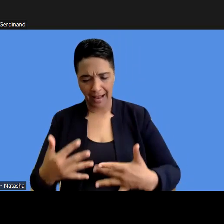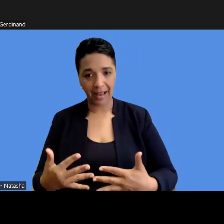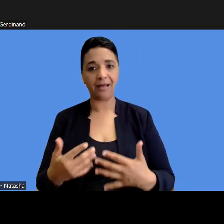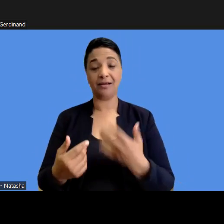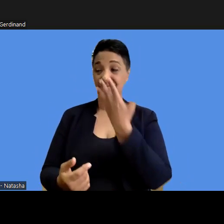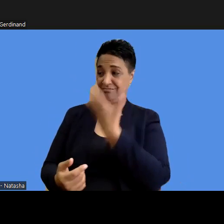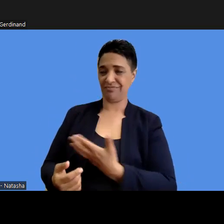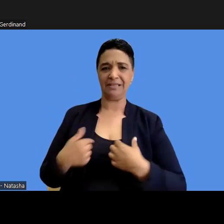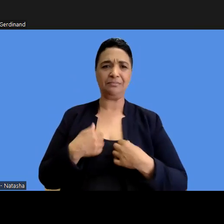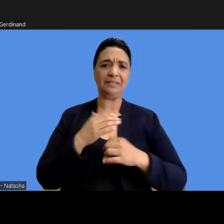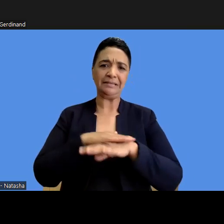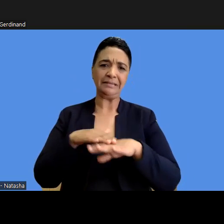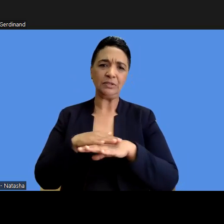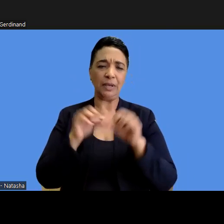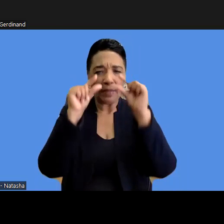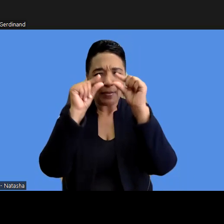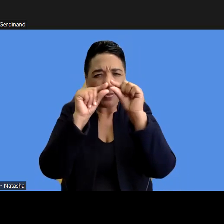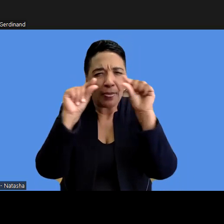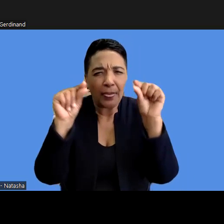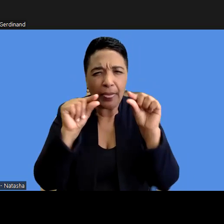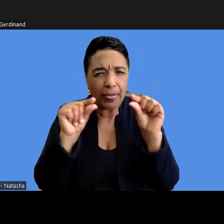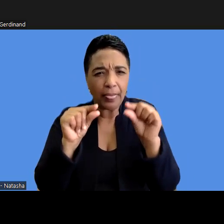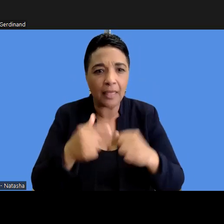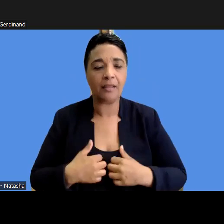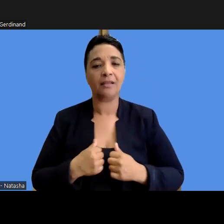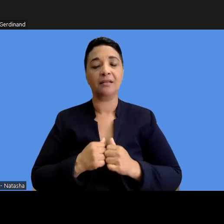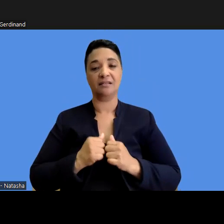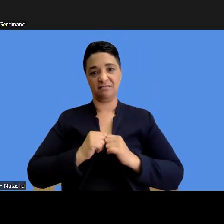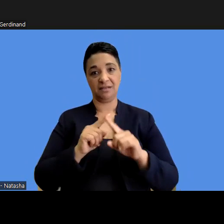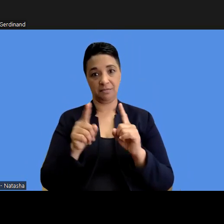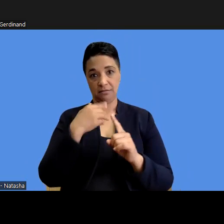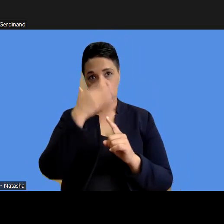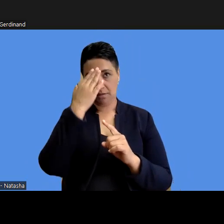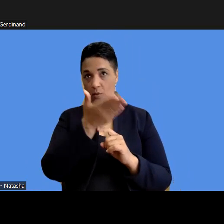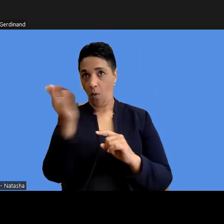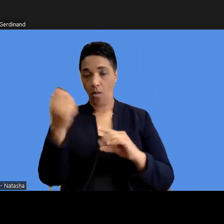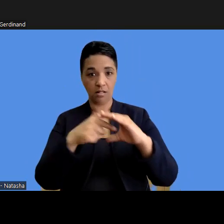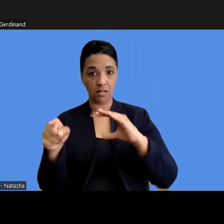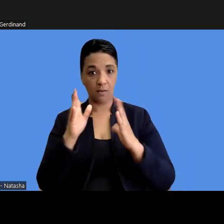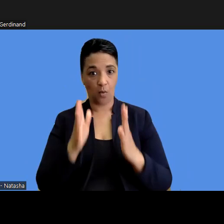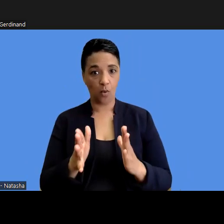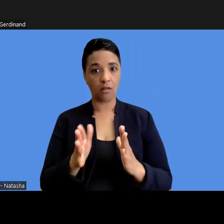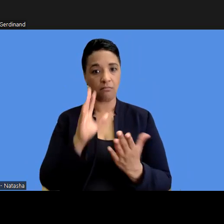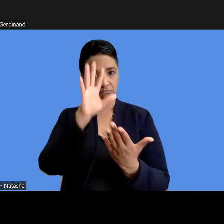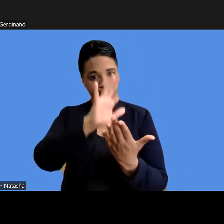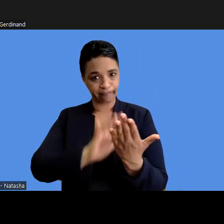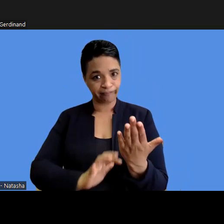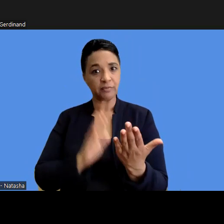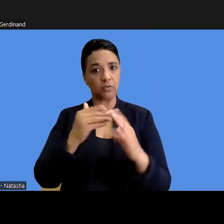small font, but the thing is that I understand the presentation will be shared with all of you, so you'll have all of these slides as